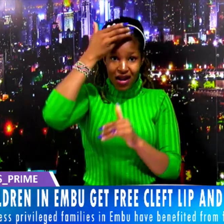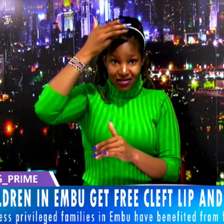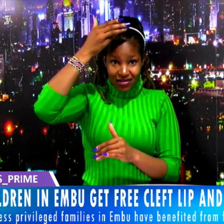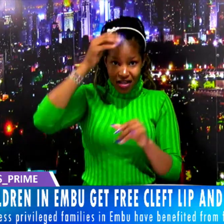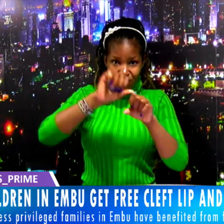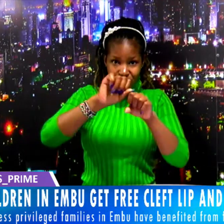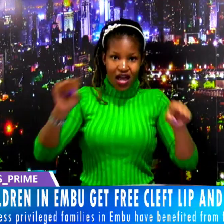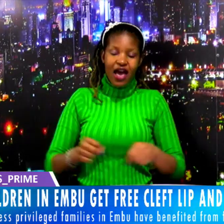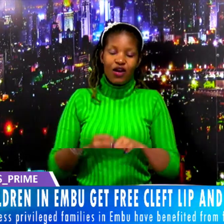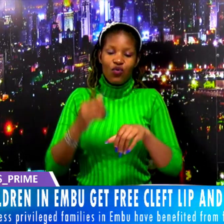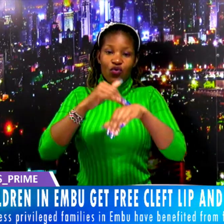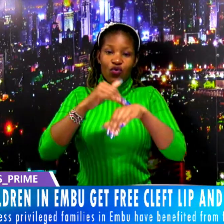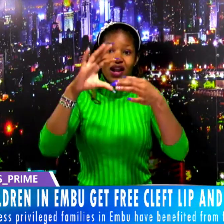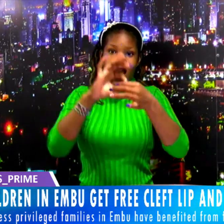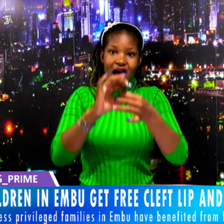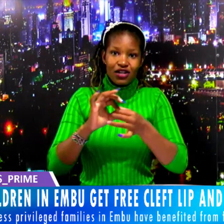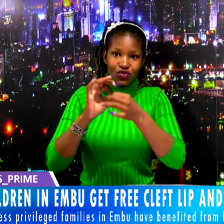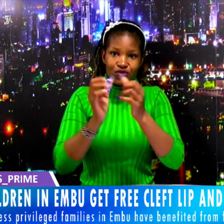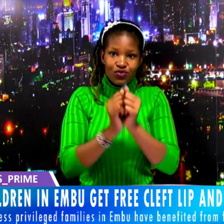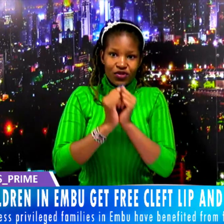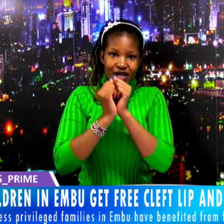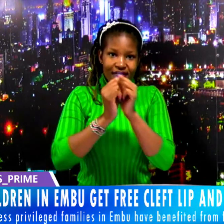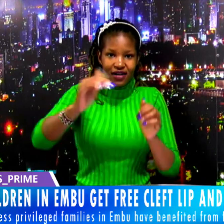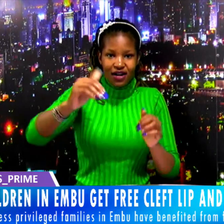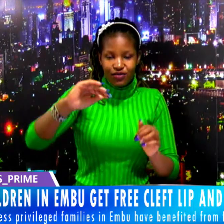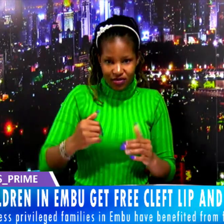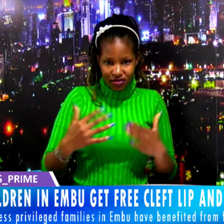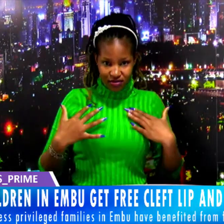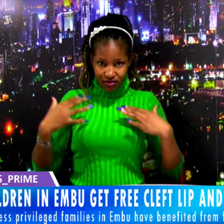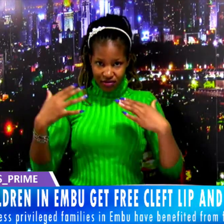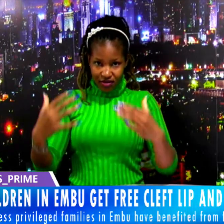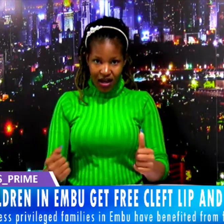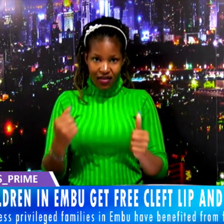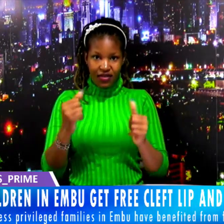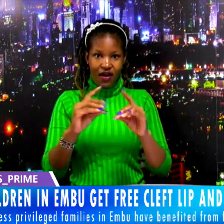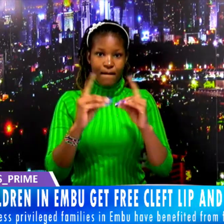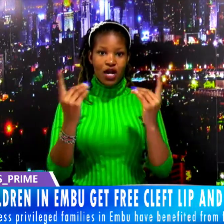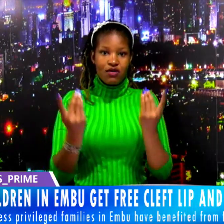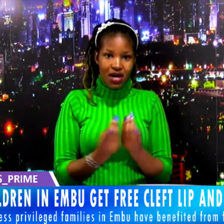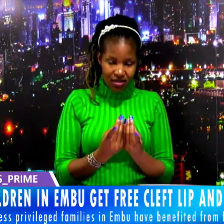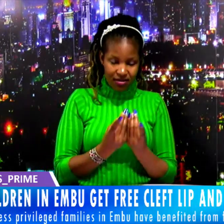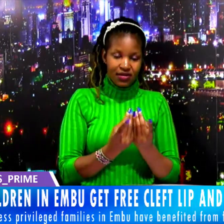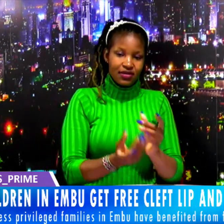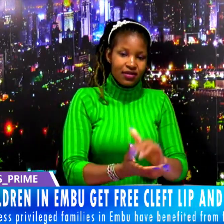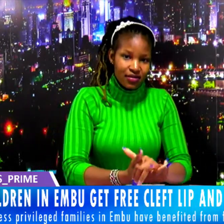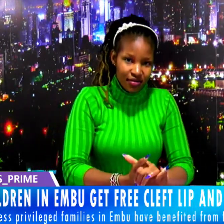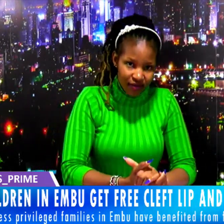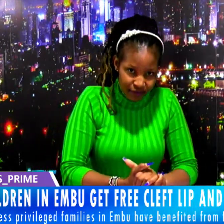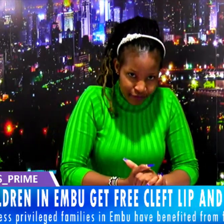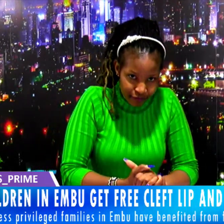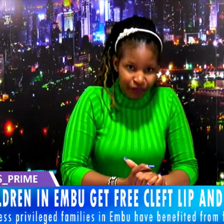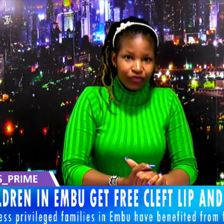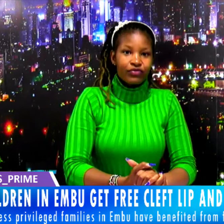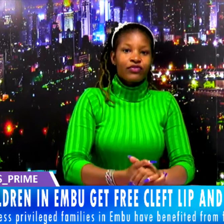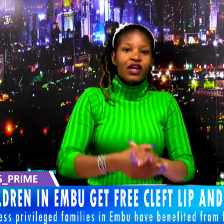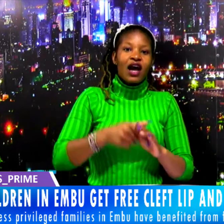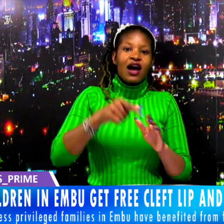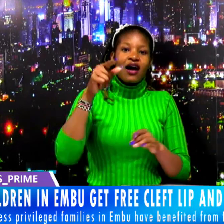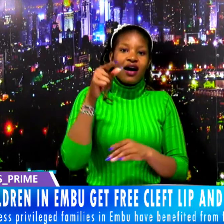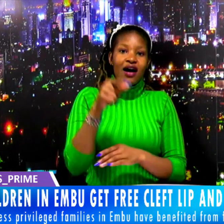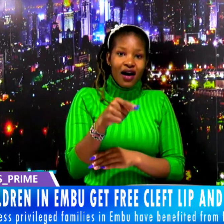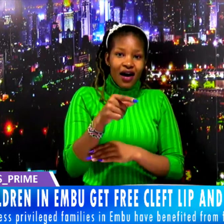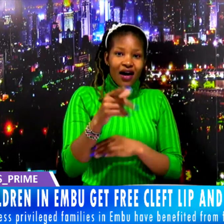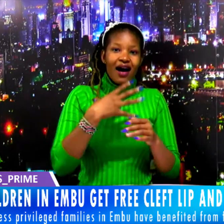organized by Kenya Progressive Nurses Association in conjunction